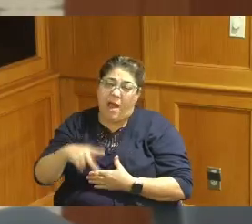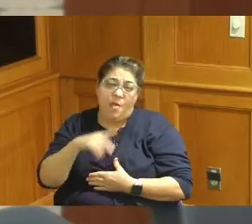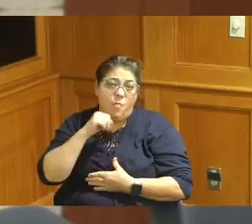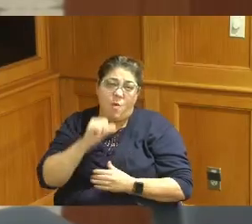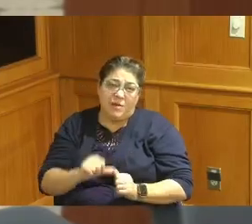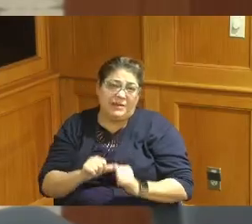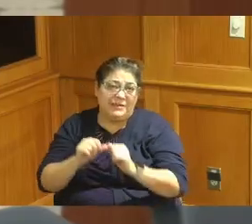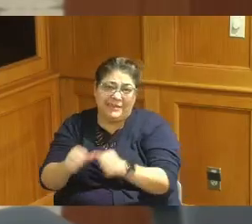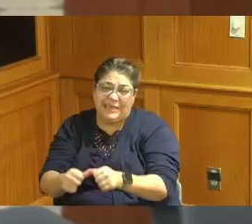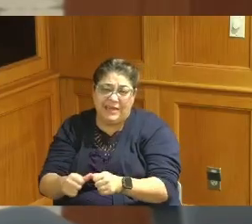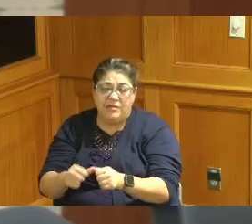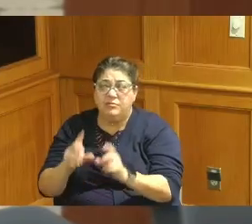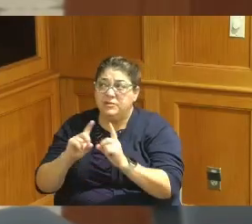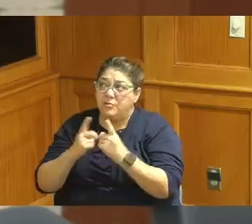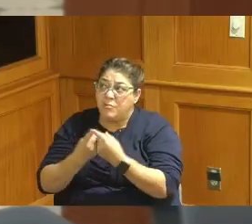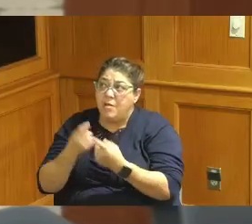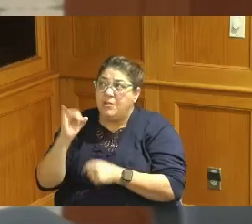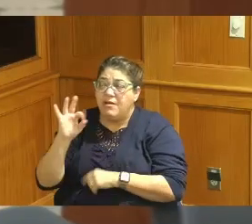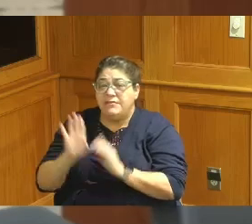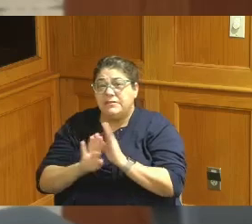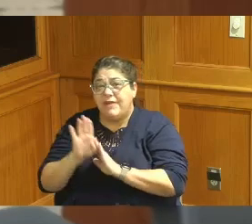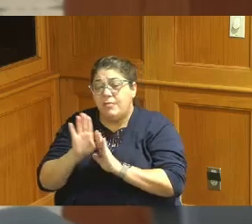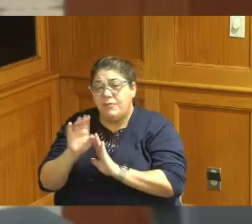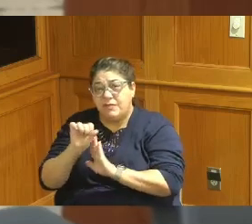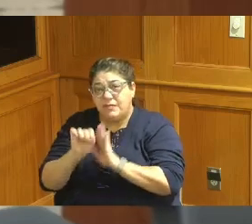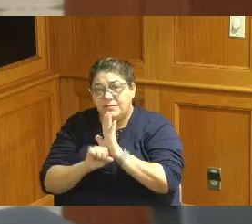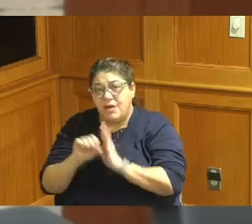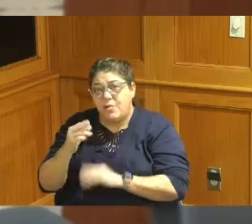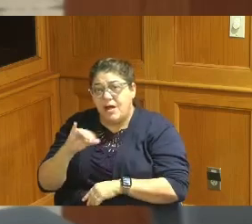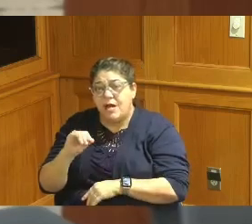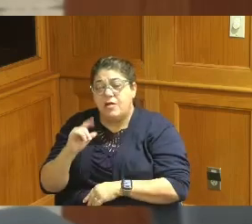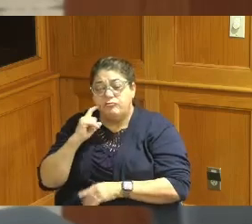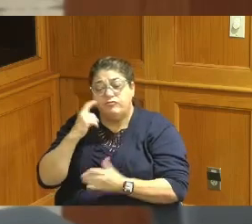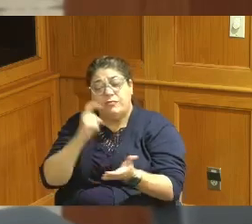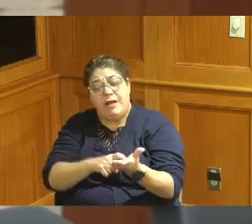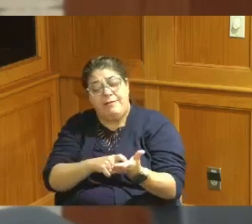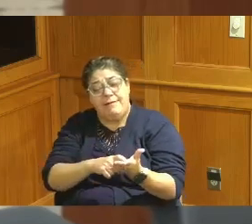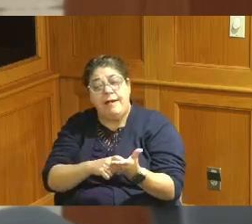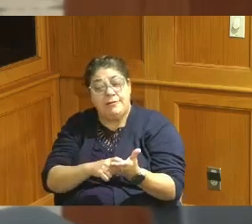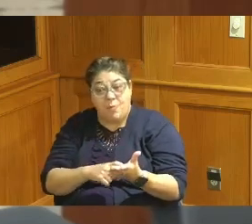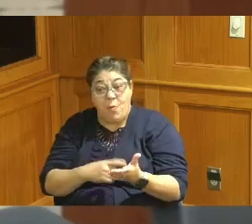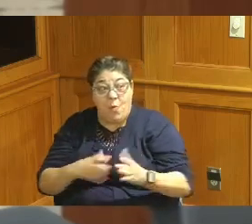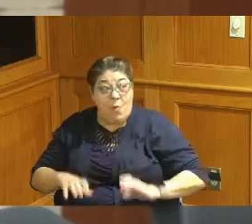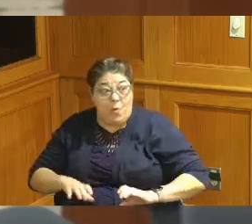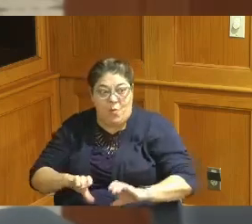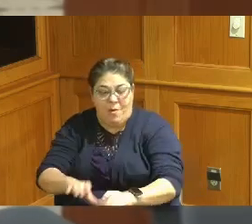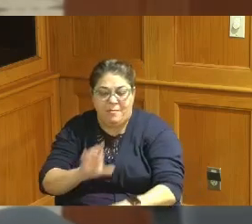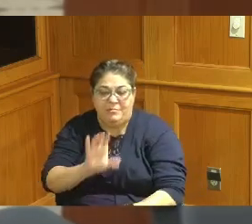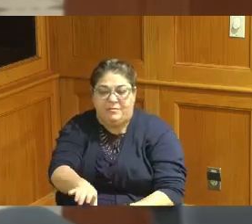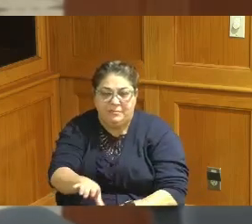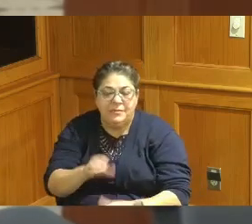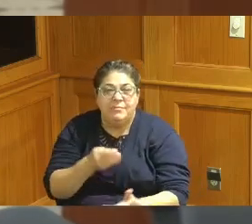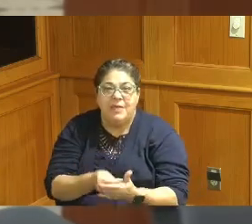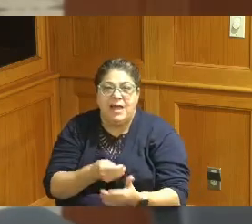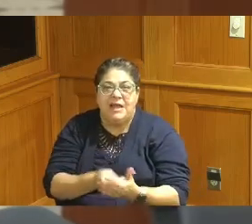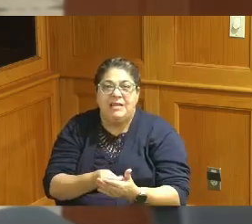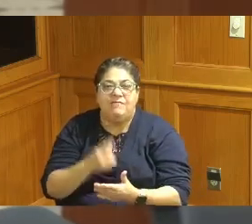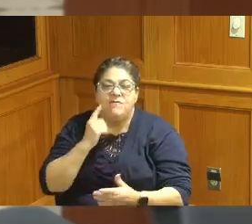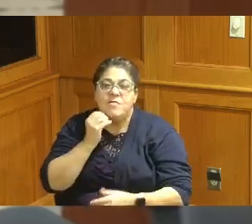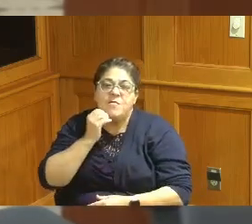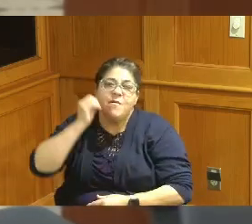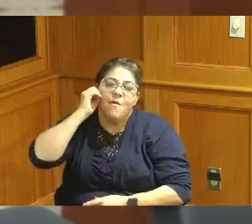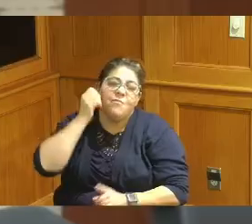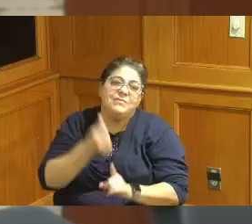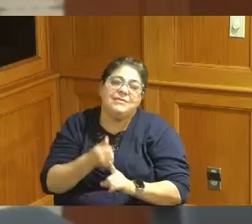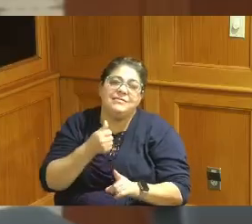of Development recognized the opportunity that they had to be able to invest these grant funds again into these homes that otherwise wouldn't